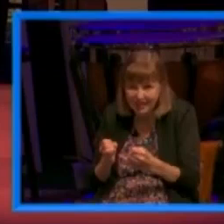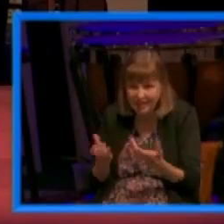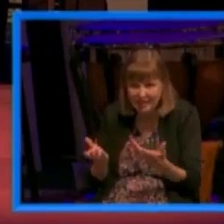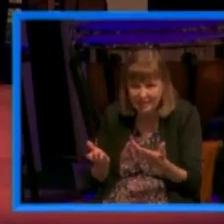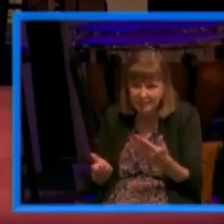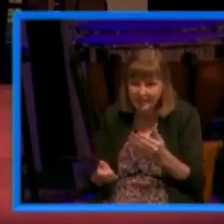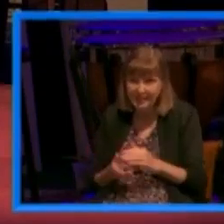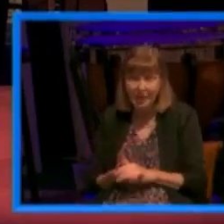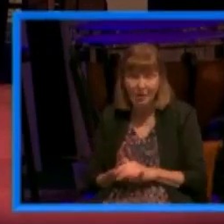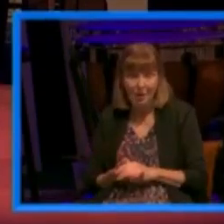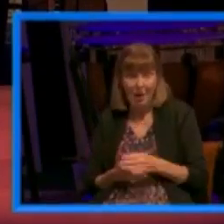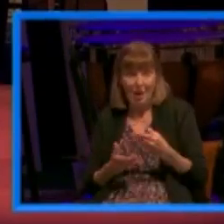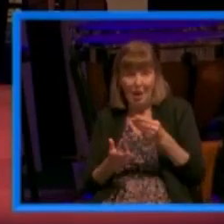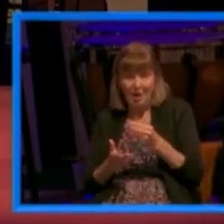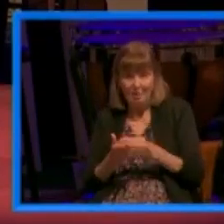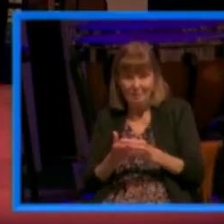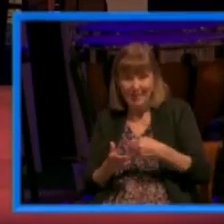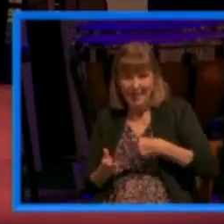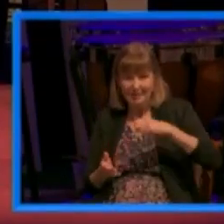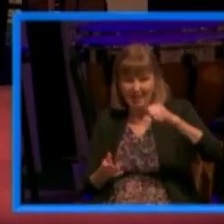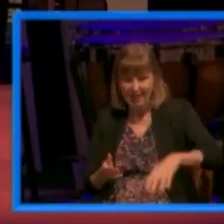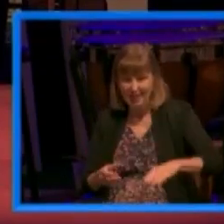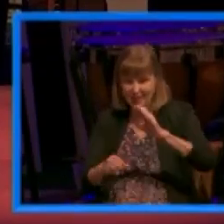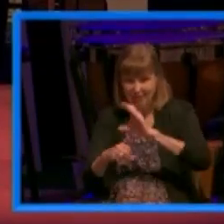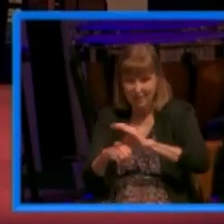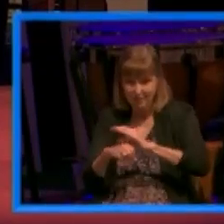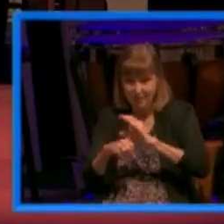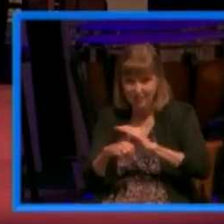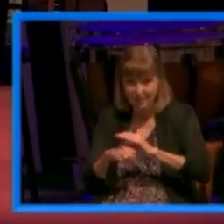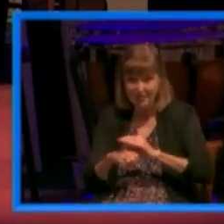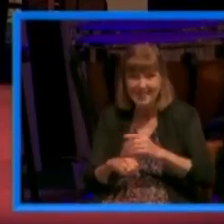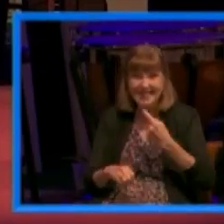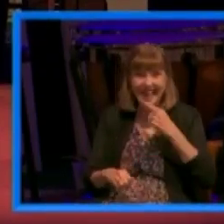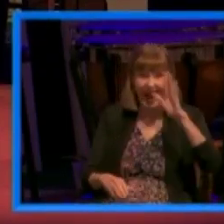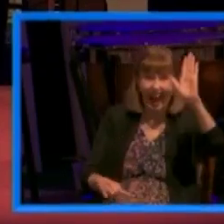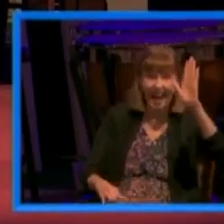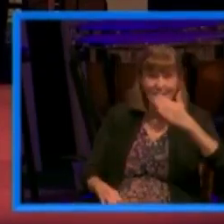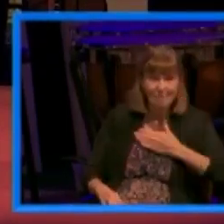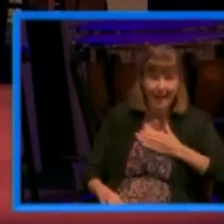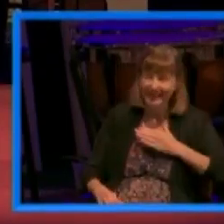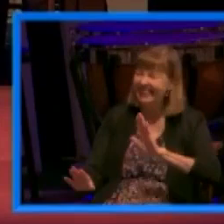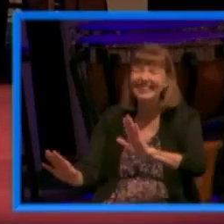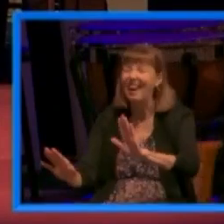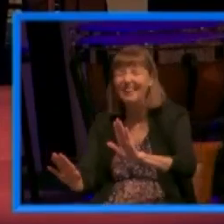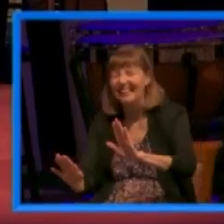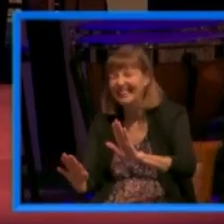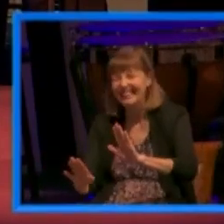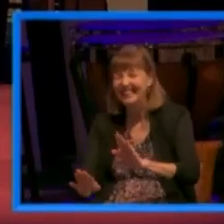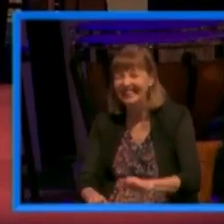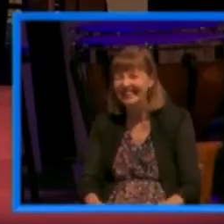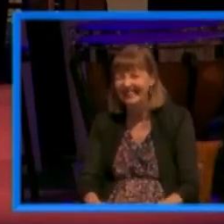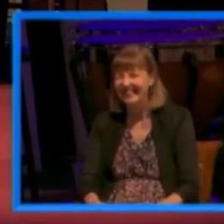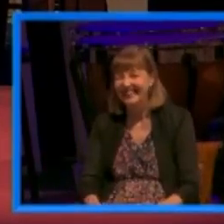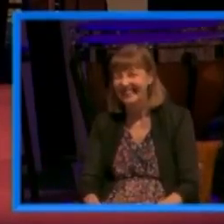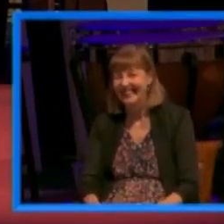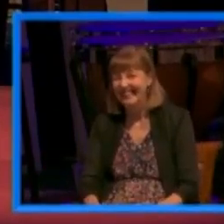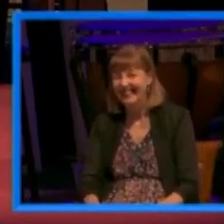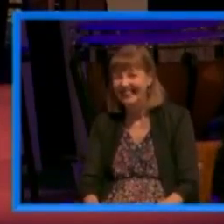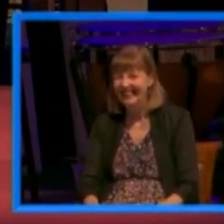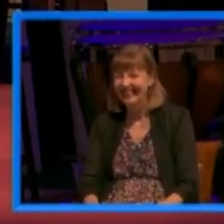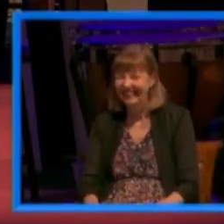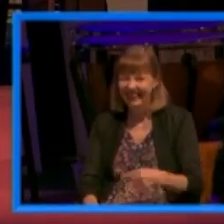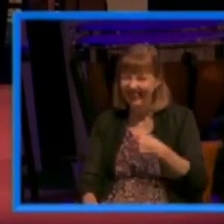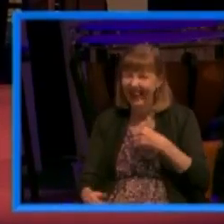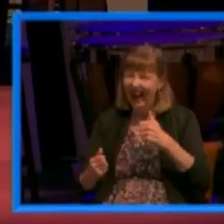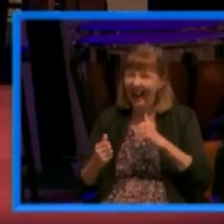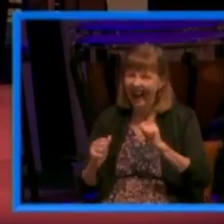going to do. I'm just making sure we get that cleared up, right? I tried to claim it, but I don't ever go up those stairs, so I couldn't.